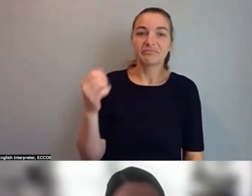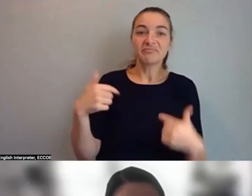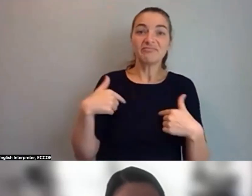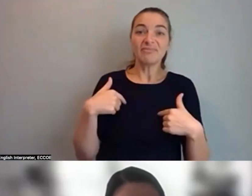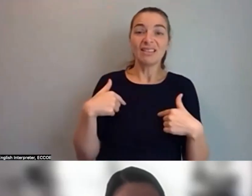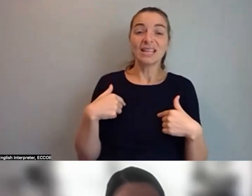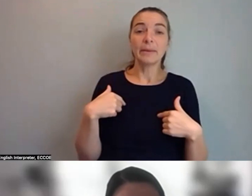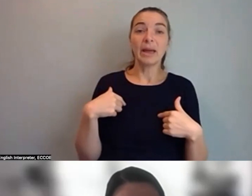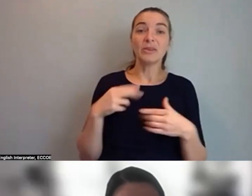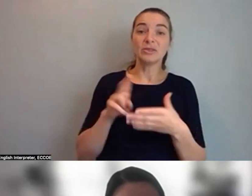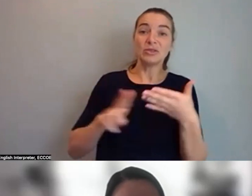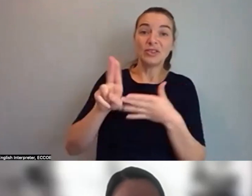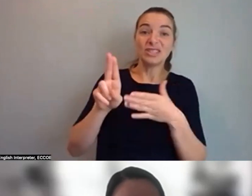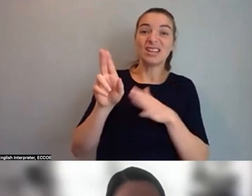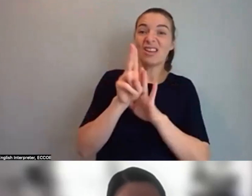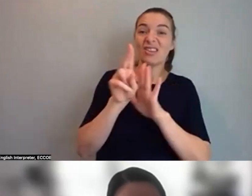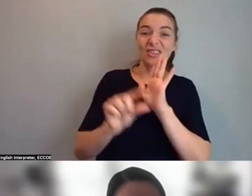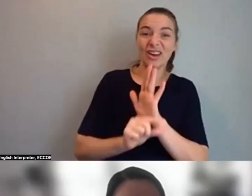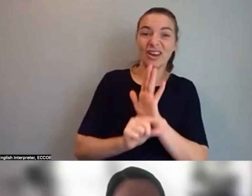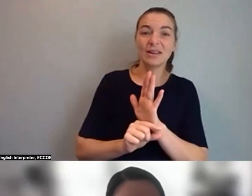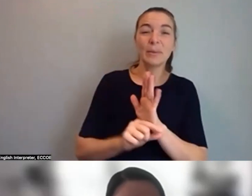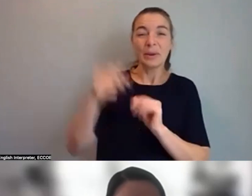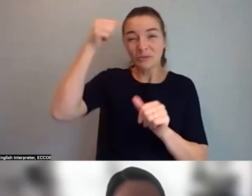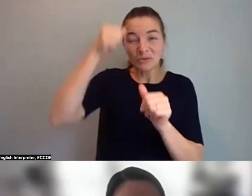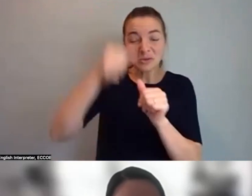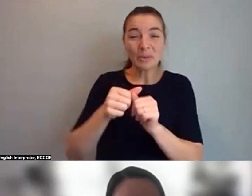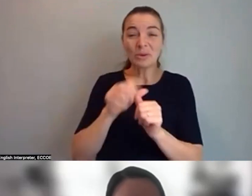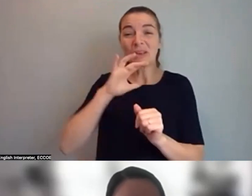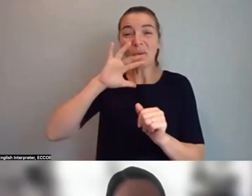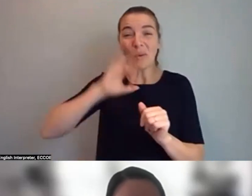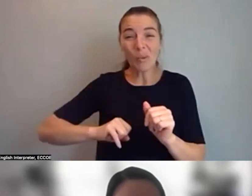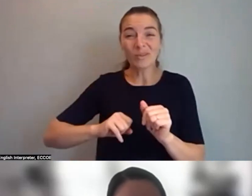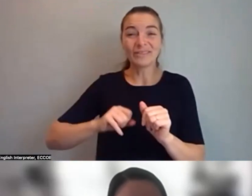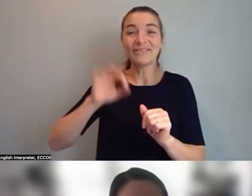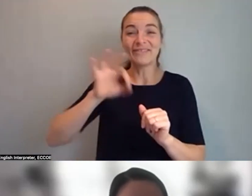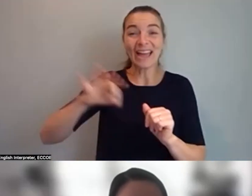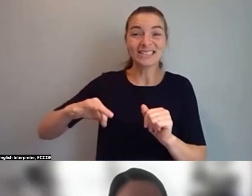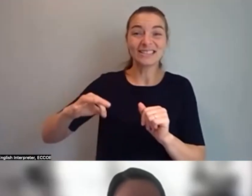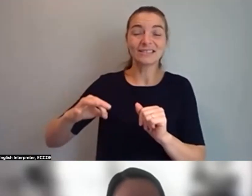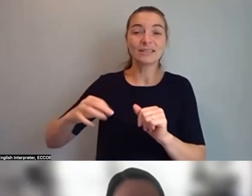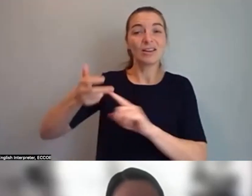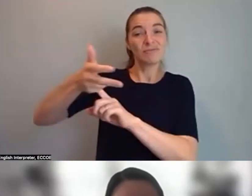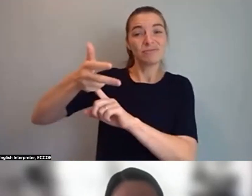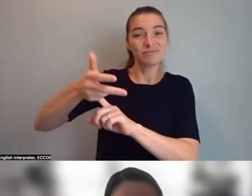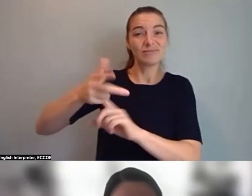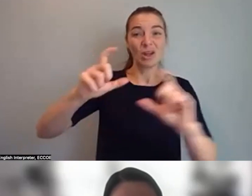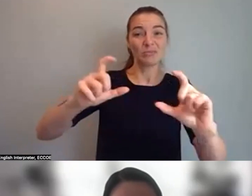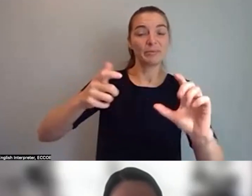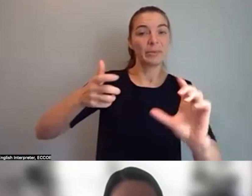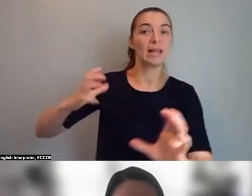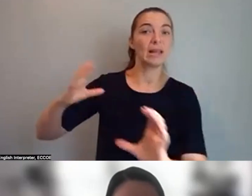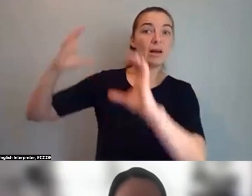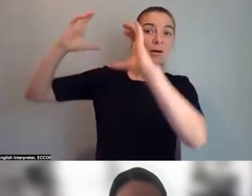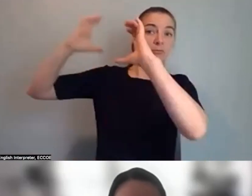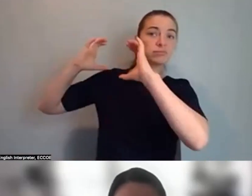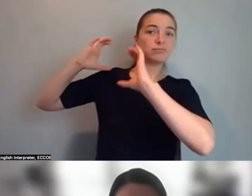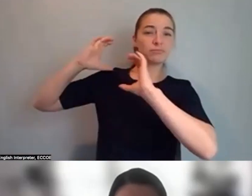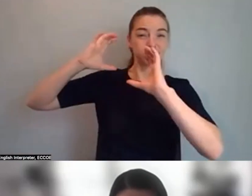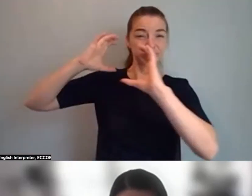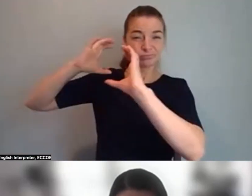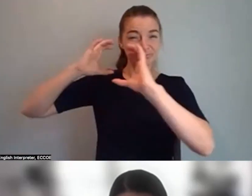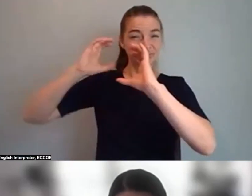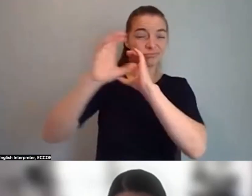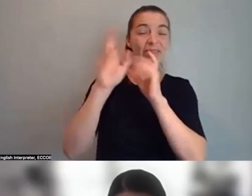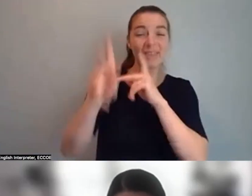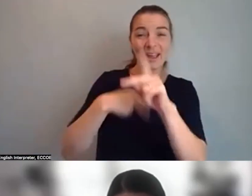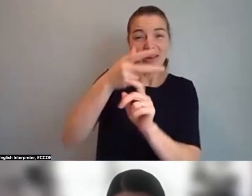big video cameras. Like, I don't know if you're old enough to remember the big, big video cameras, like needing to tape the police in Oakland. And I grew up in